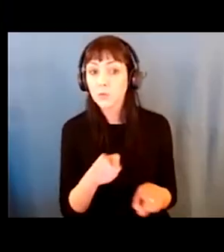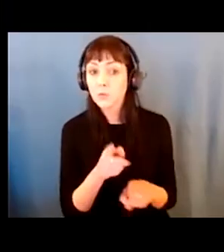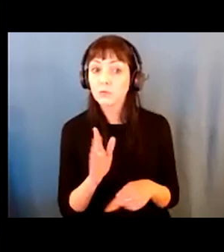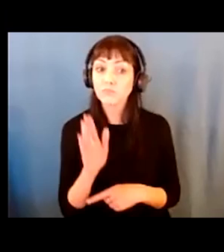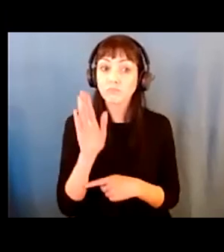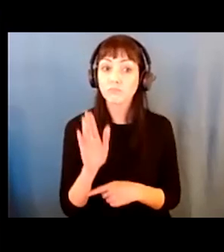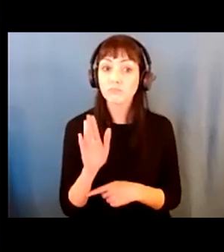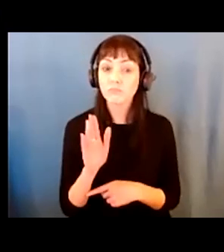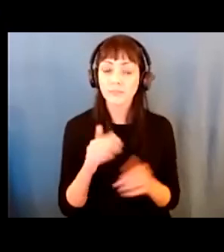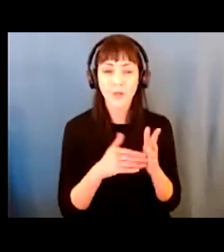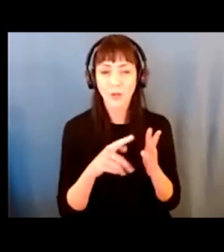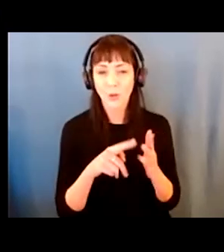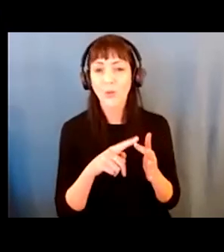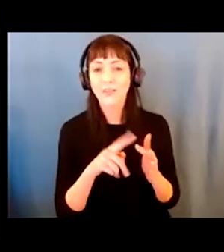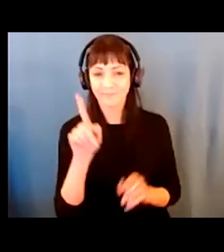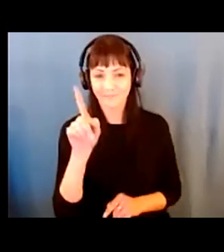Well, again,